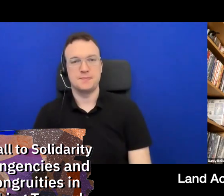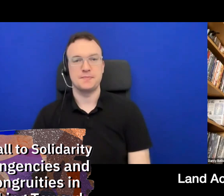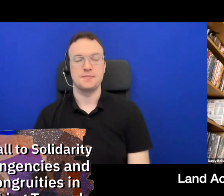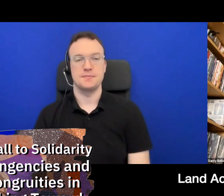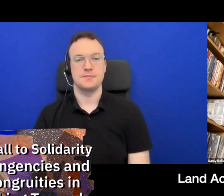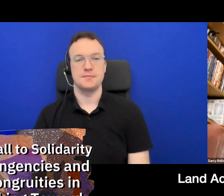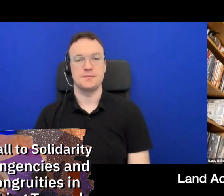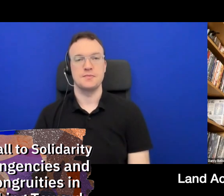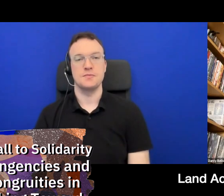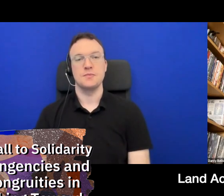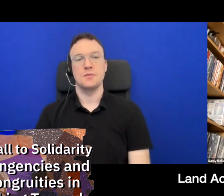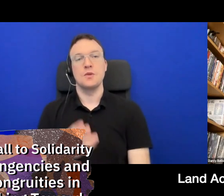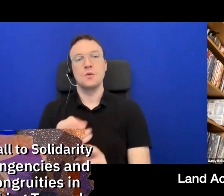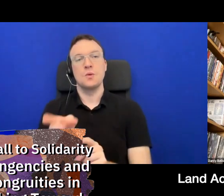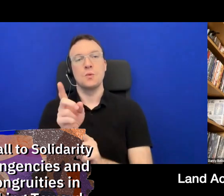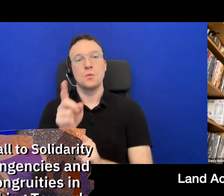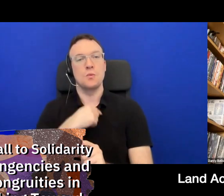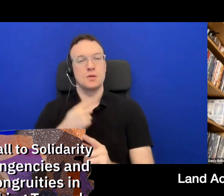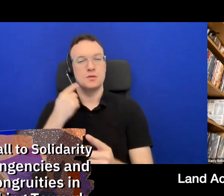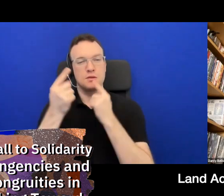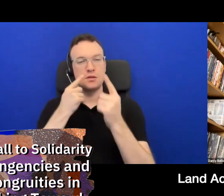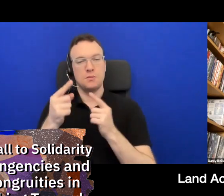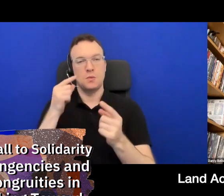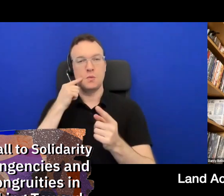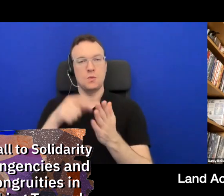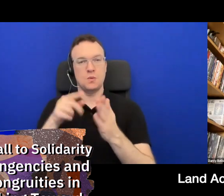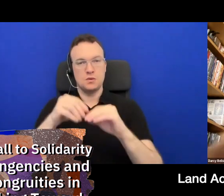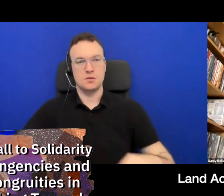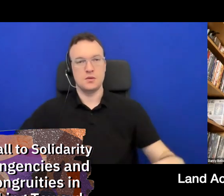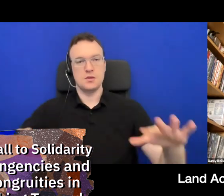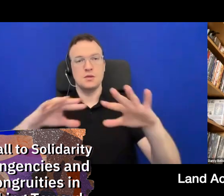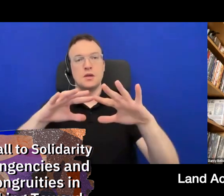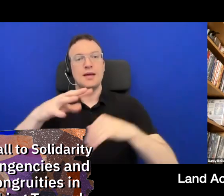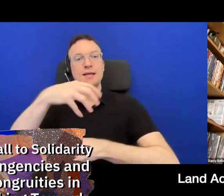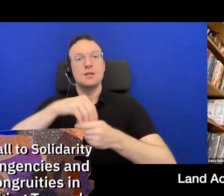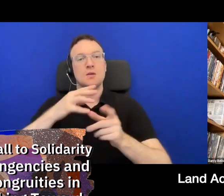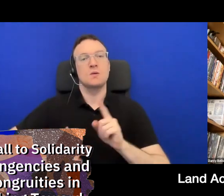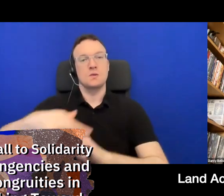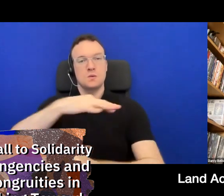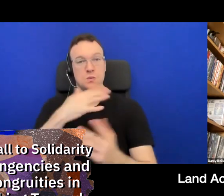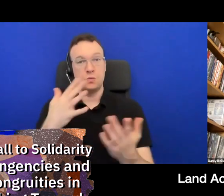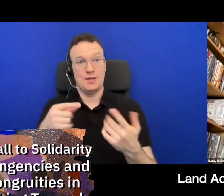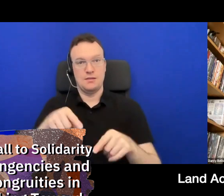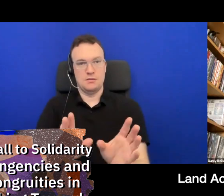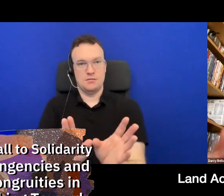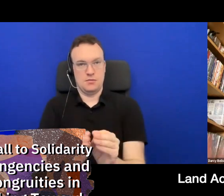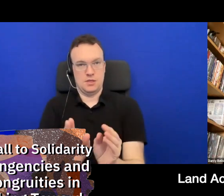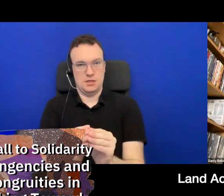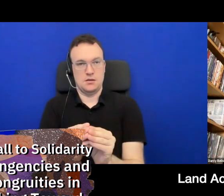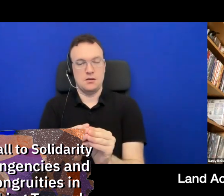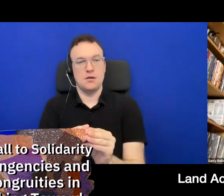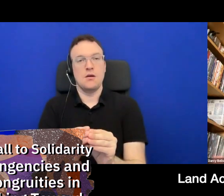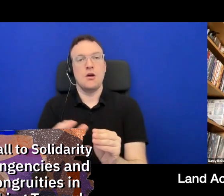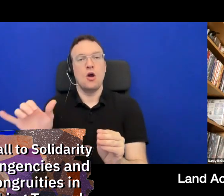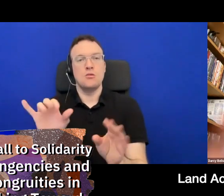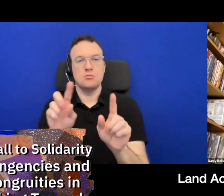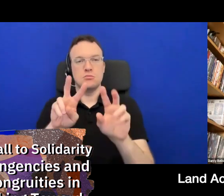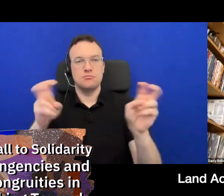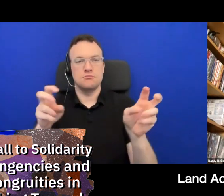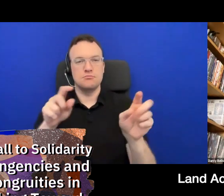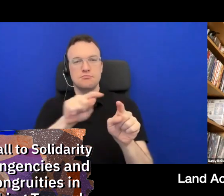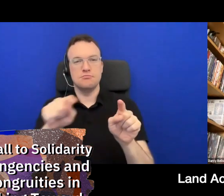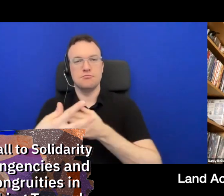moment to reflect upon the land acknowledgement within the context of the session, and a phrase that is part